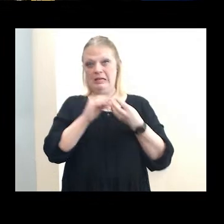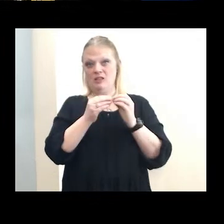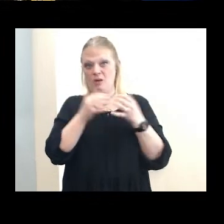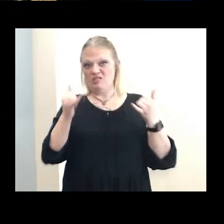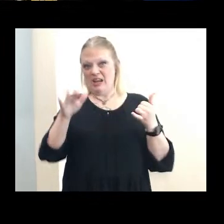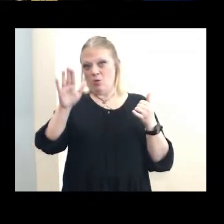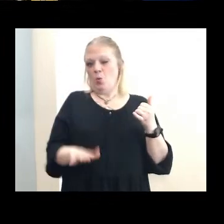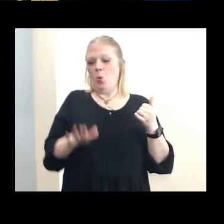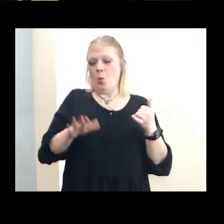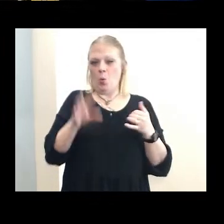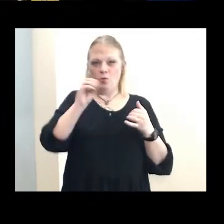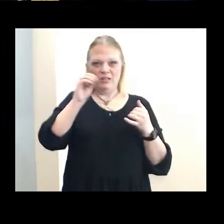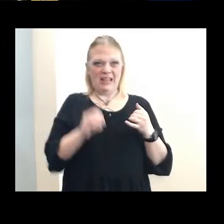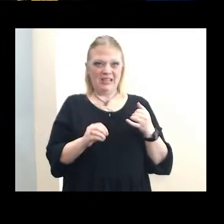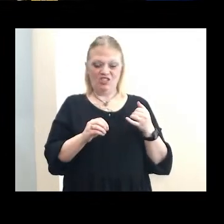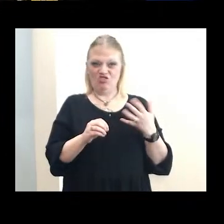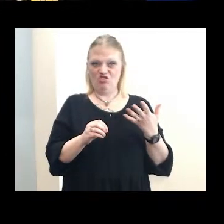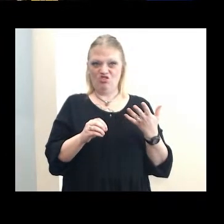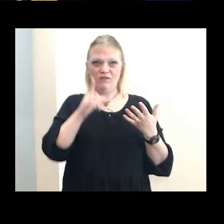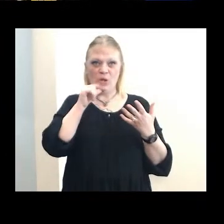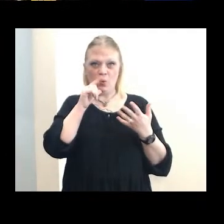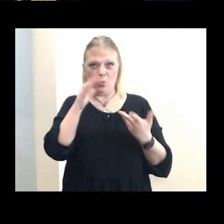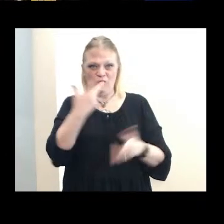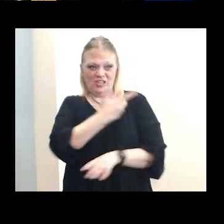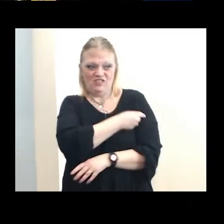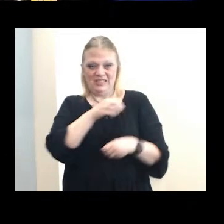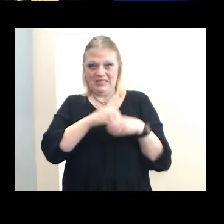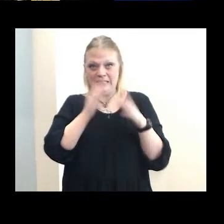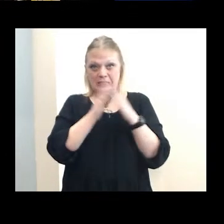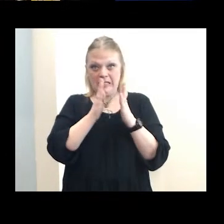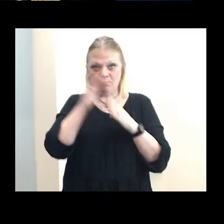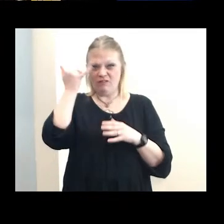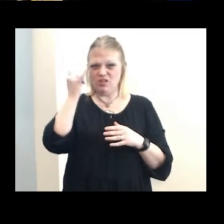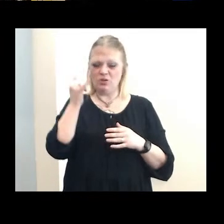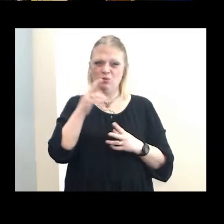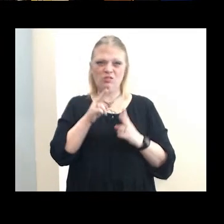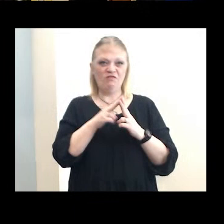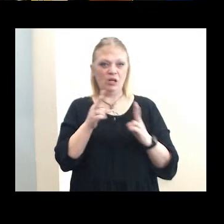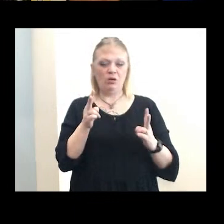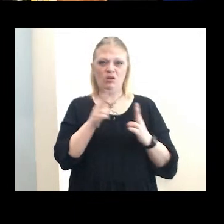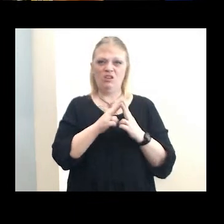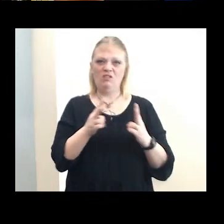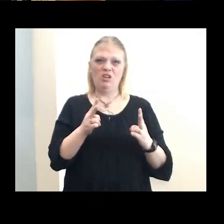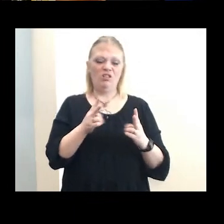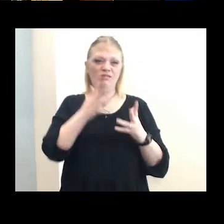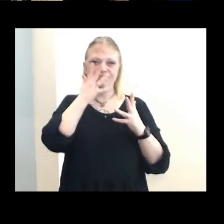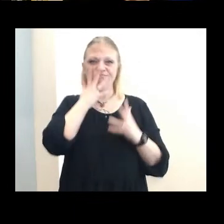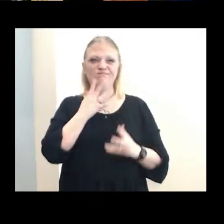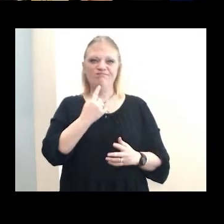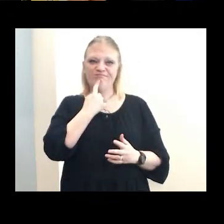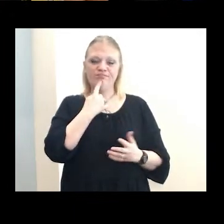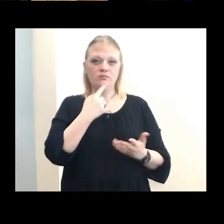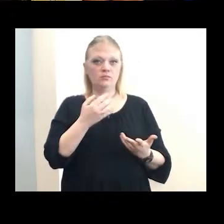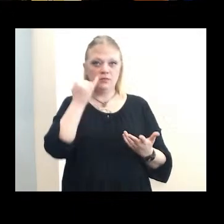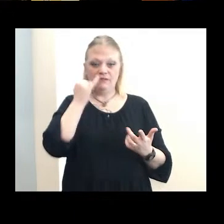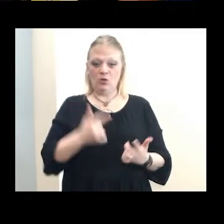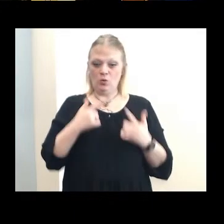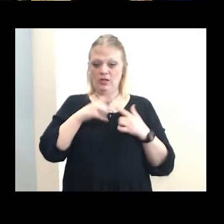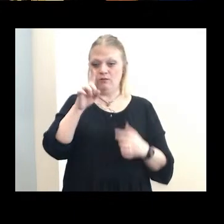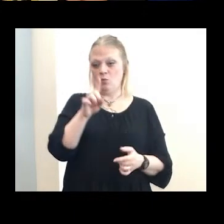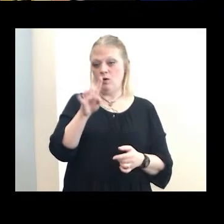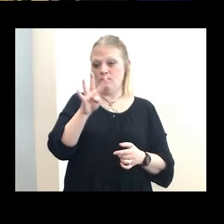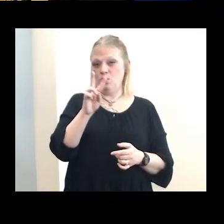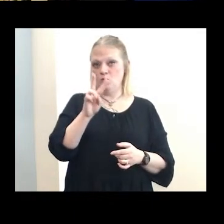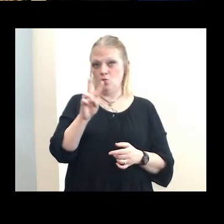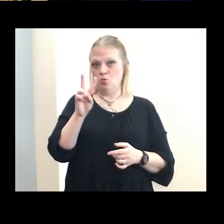low percentages of who've been vaccinated in the city of Buffalo is very, very disheartening. I mean, if you live in